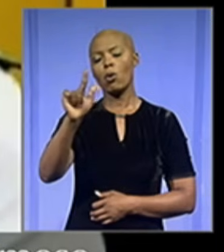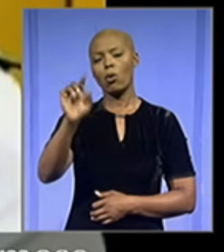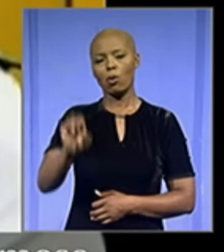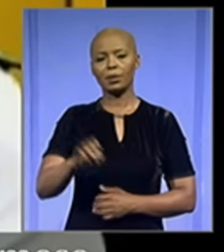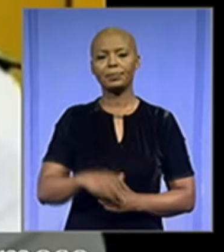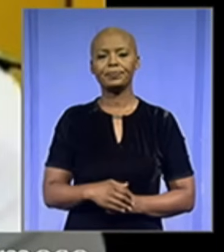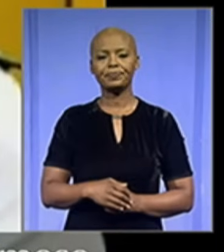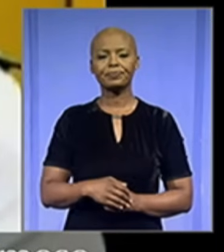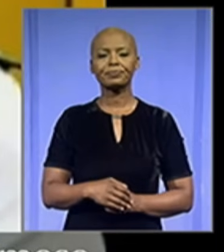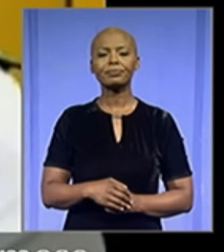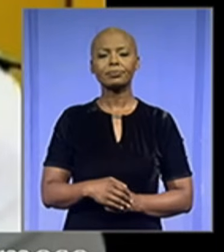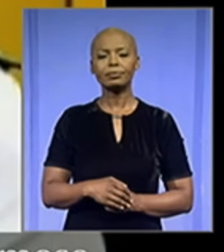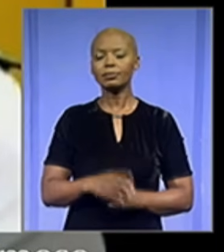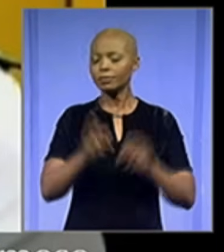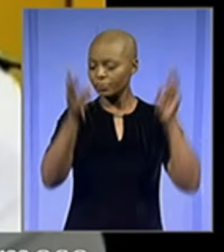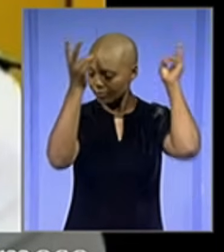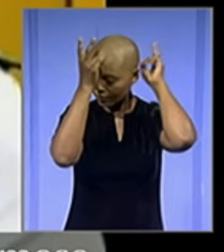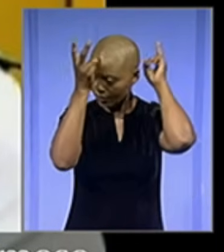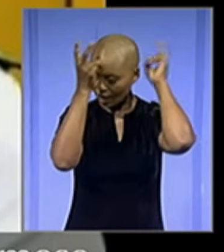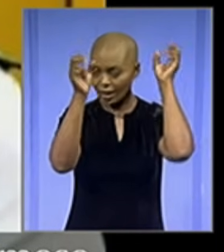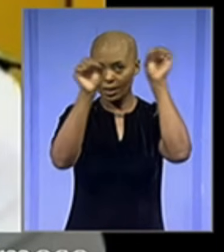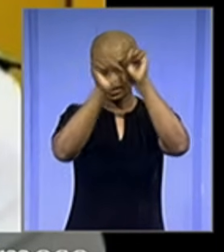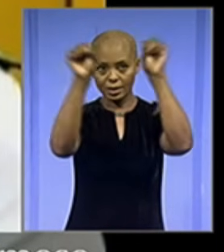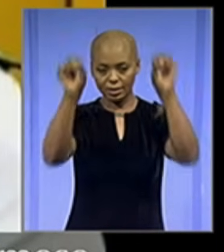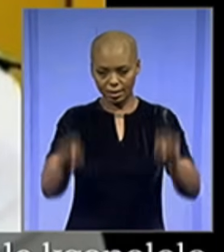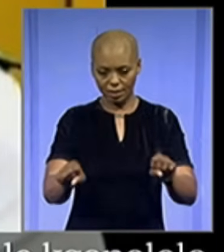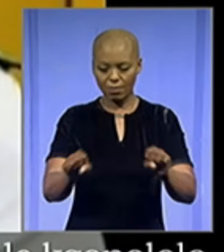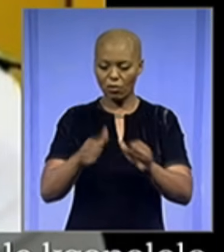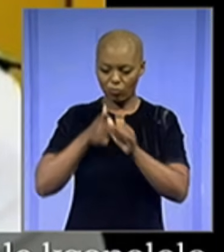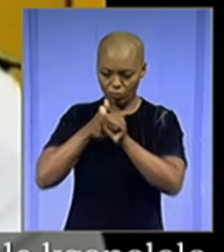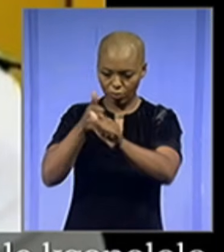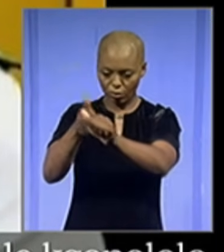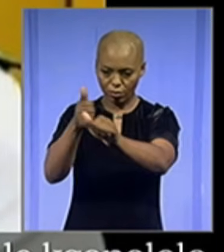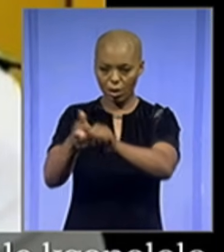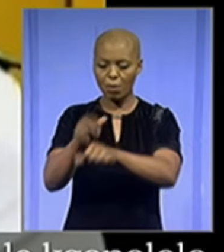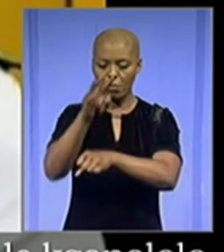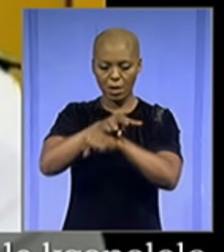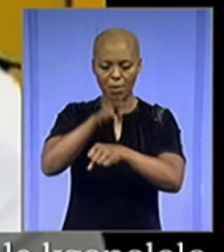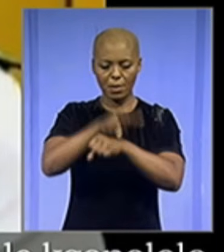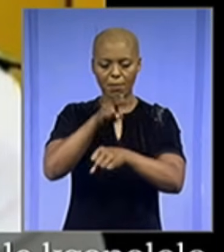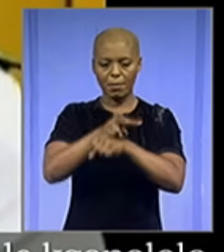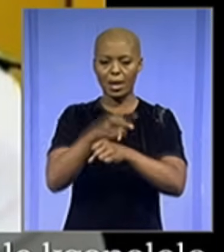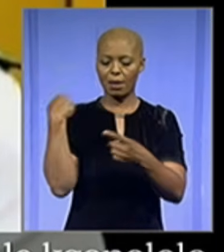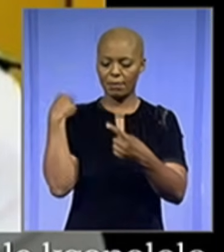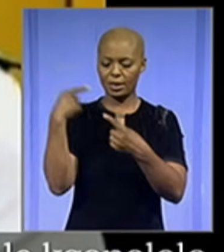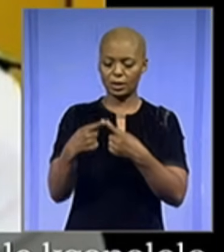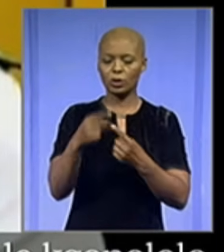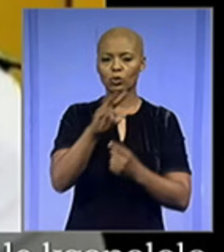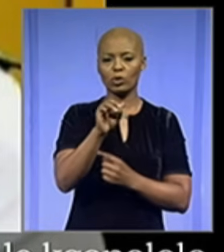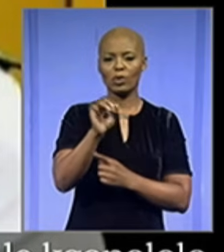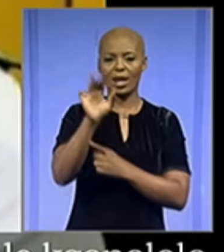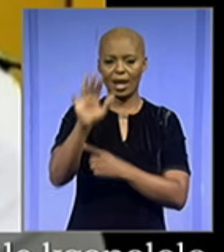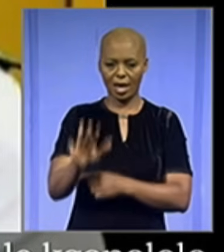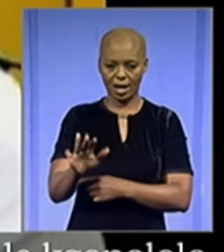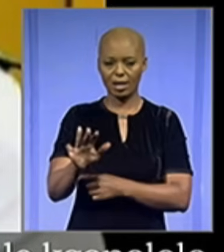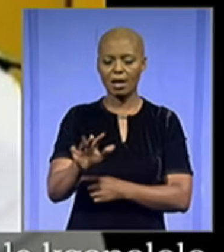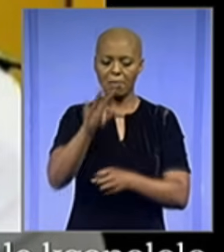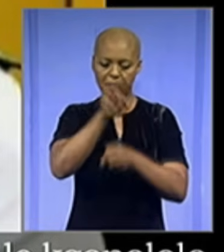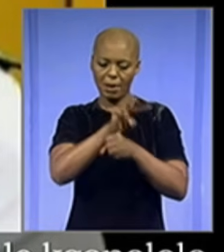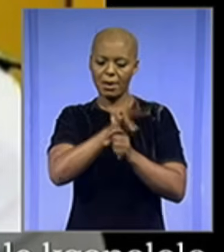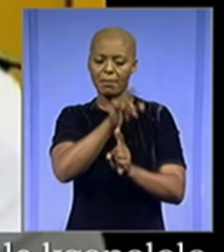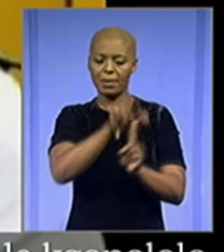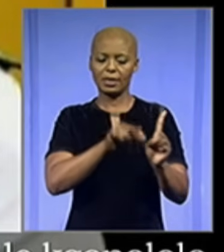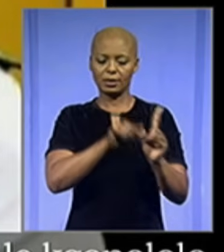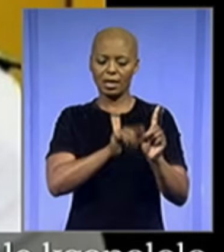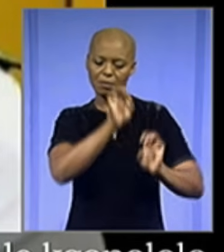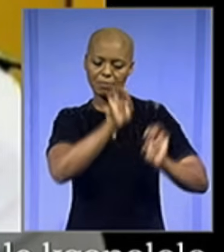of corrections and will be monitored until the expiry date of his sentence in 2029. An elevated